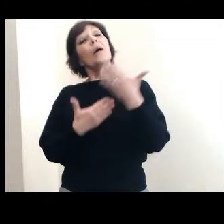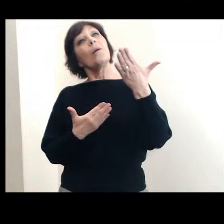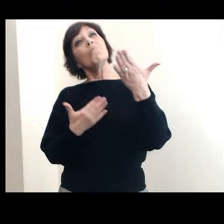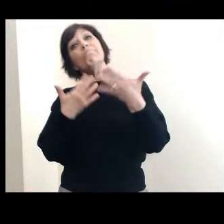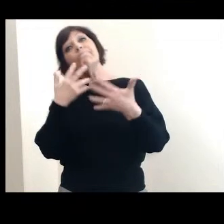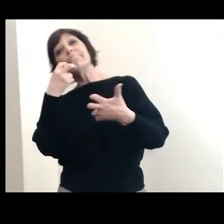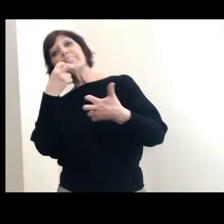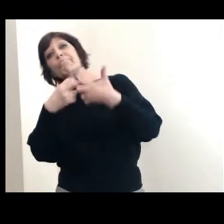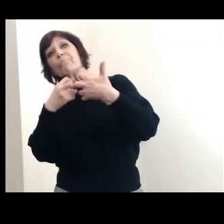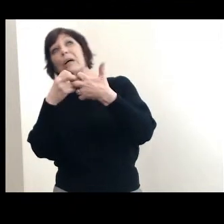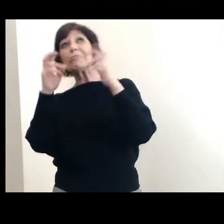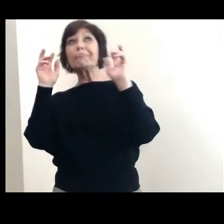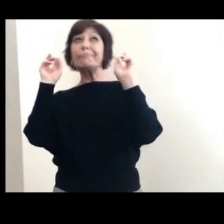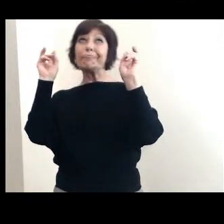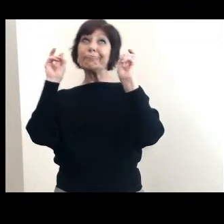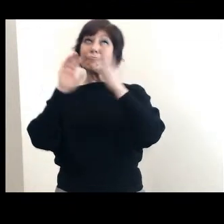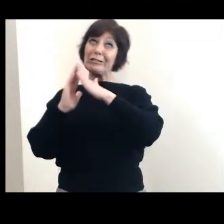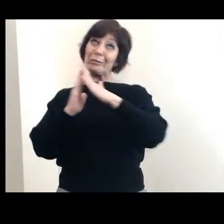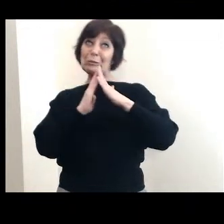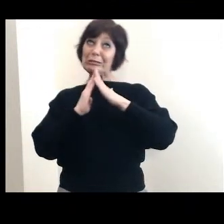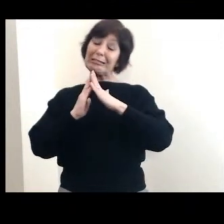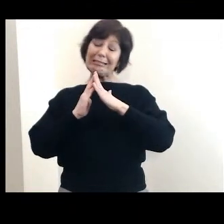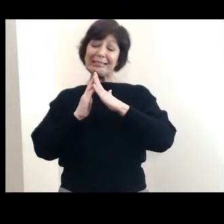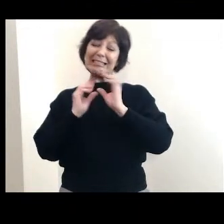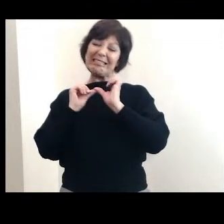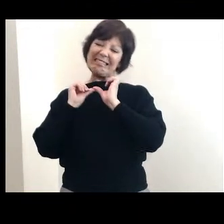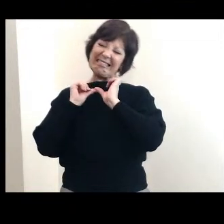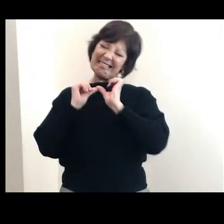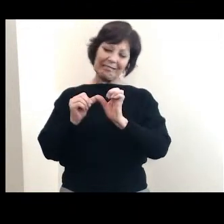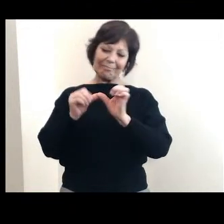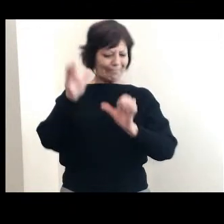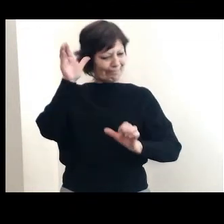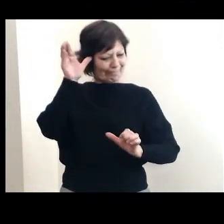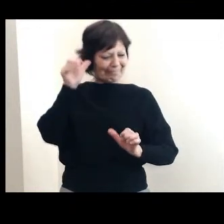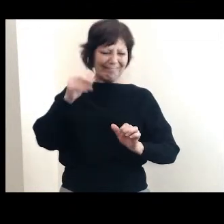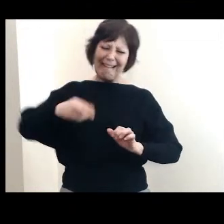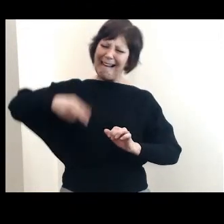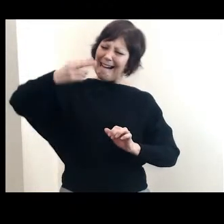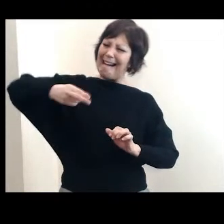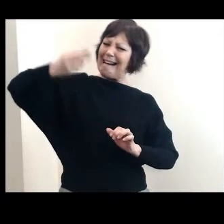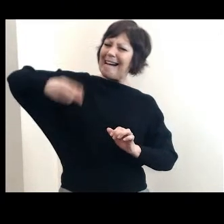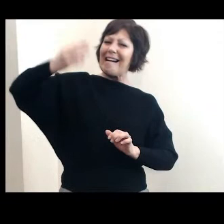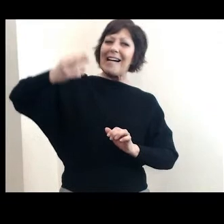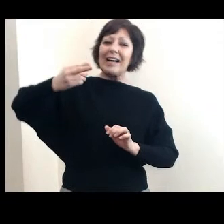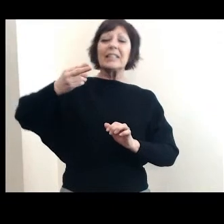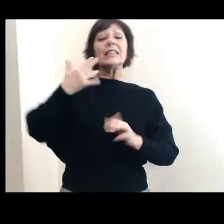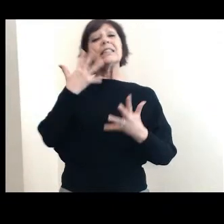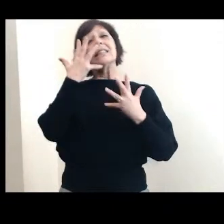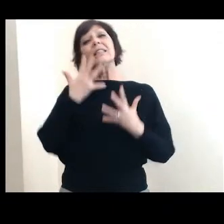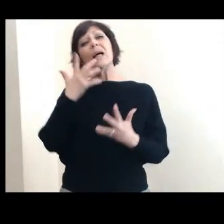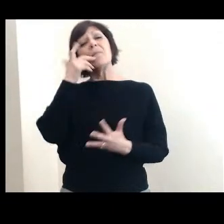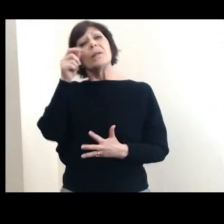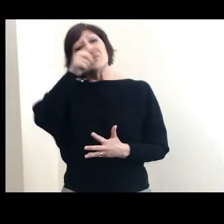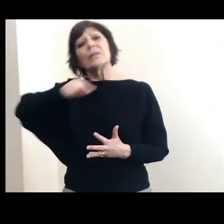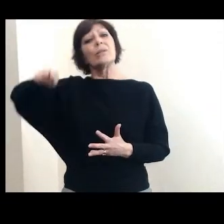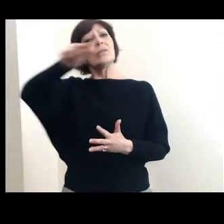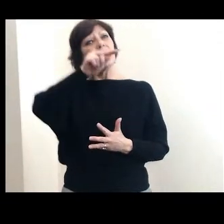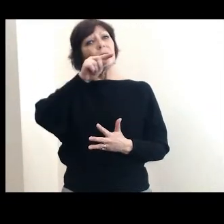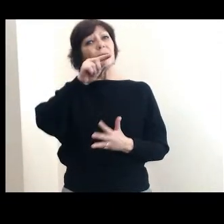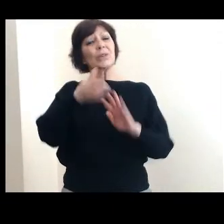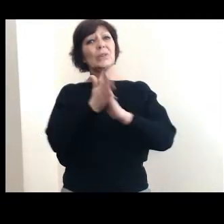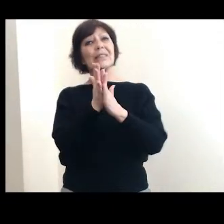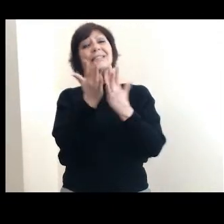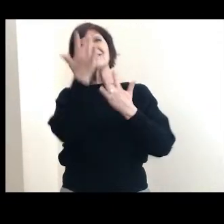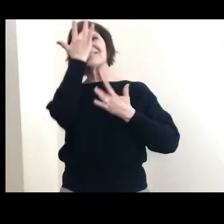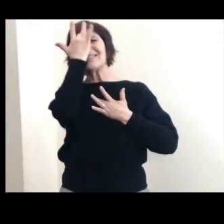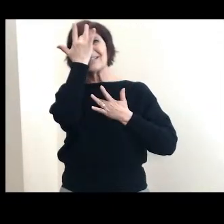there's the best way to put it, that have continually had the highest cases, and that's sad because those are individuals who are getting sick, and there